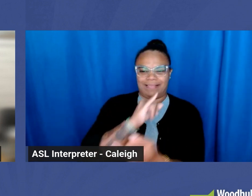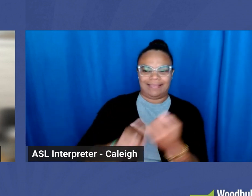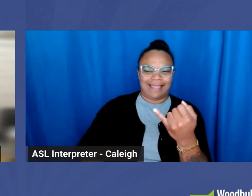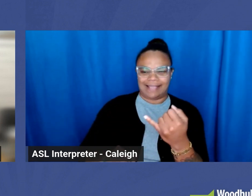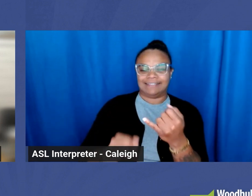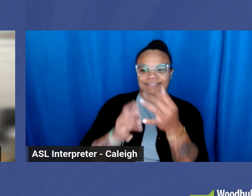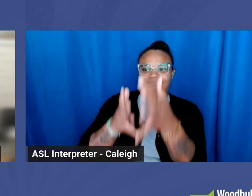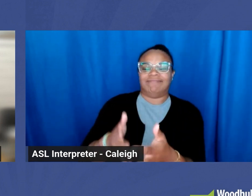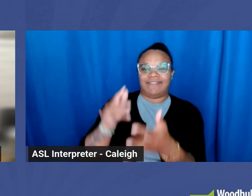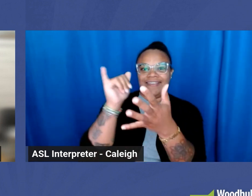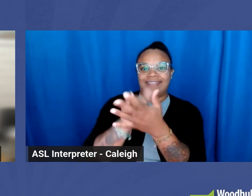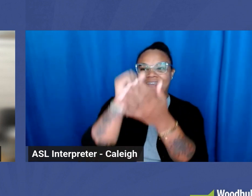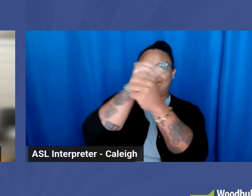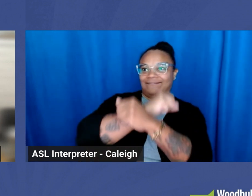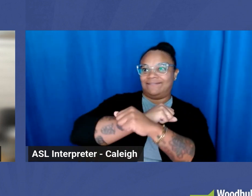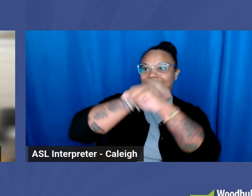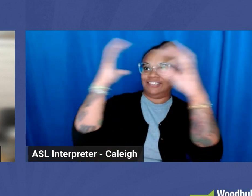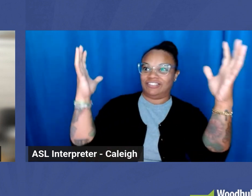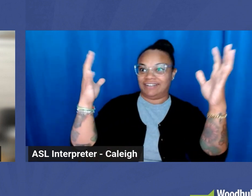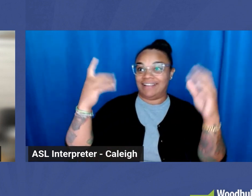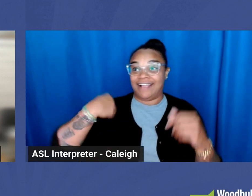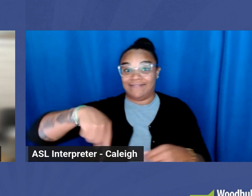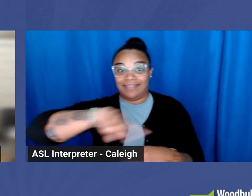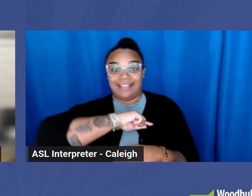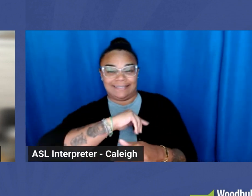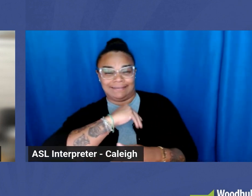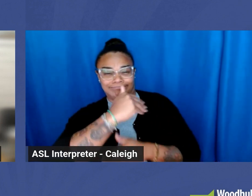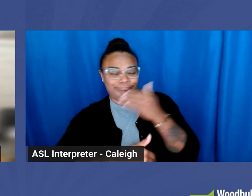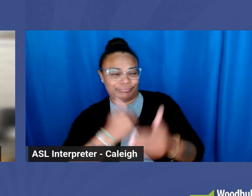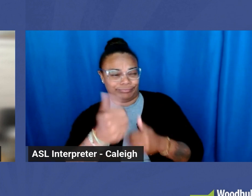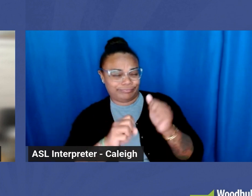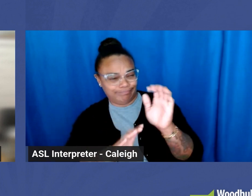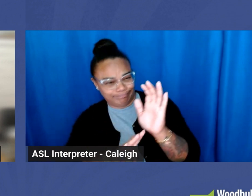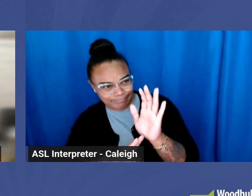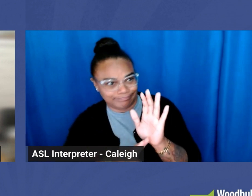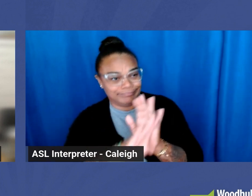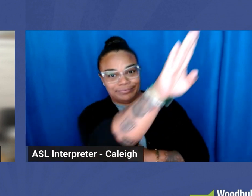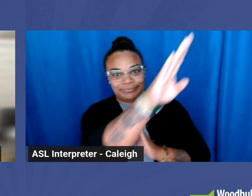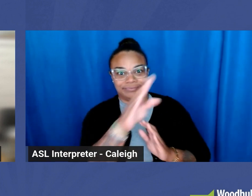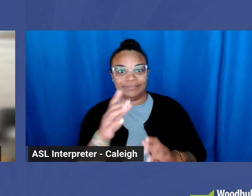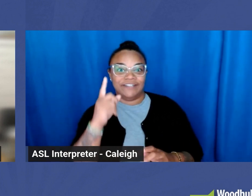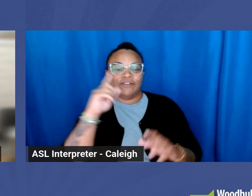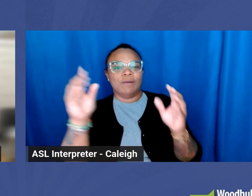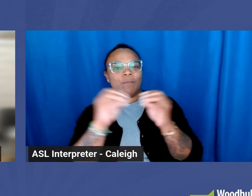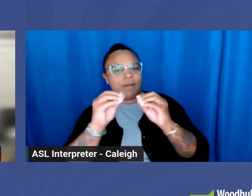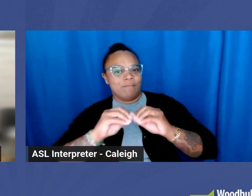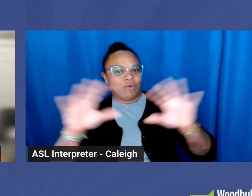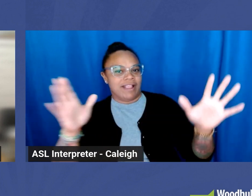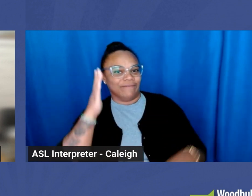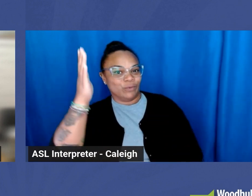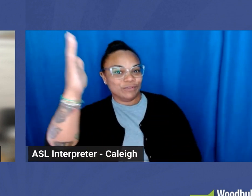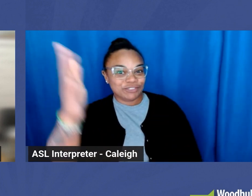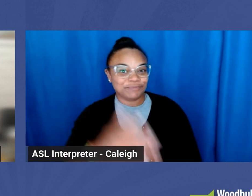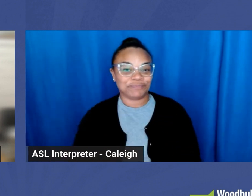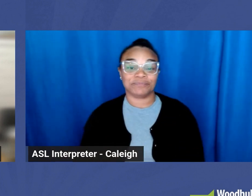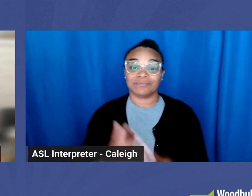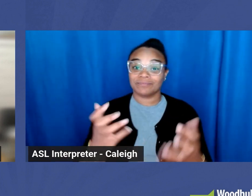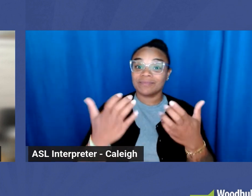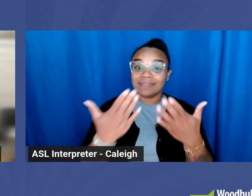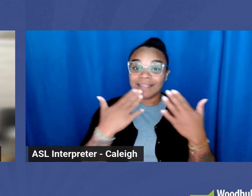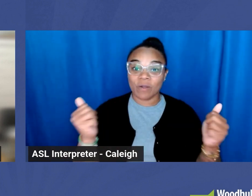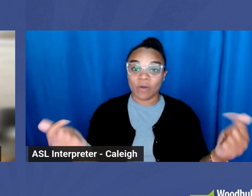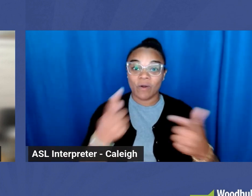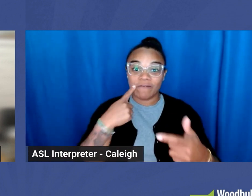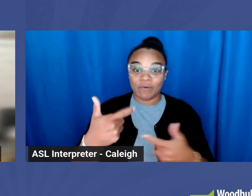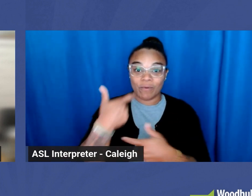slingshot propelling us beyond where we were to an even brighter future. I want to thank everyone for